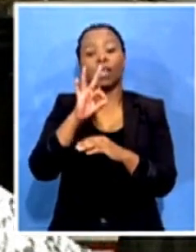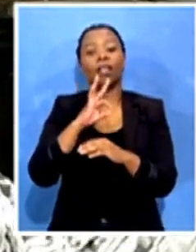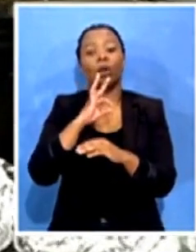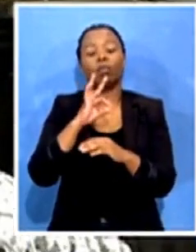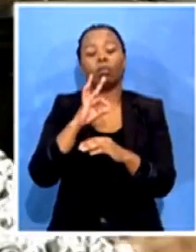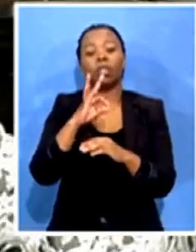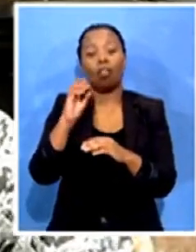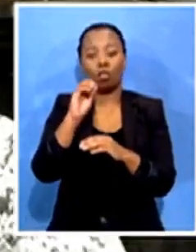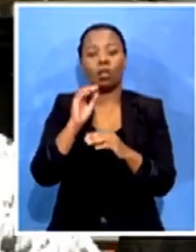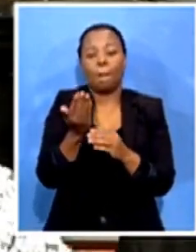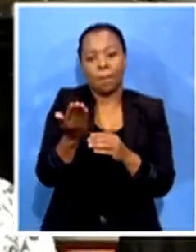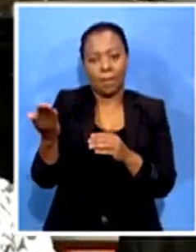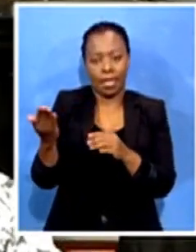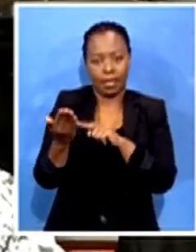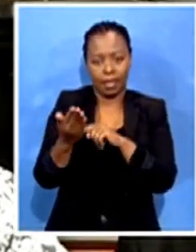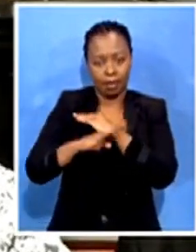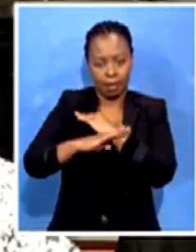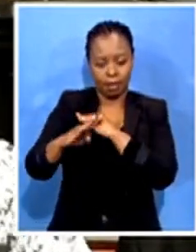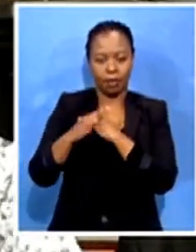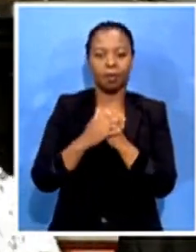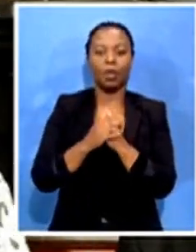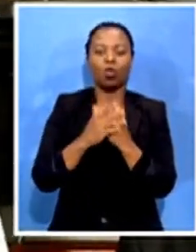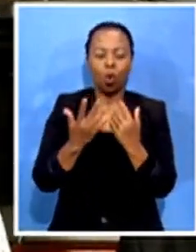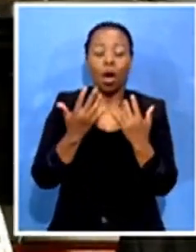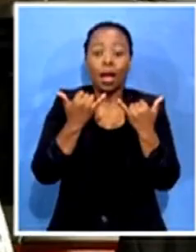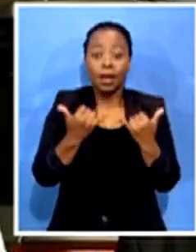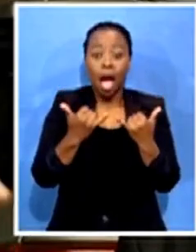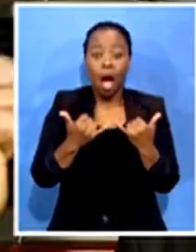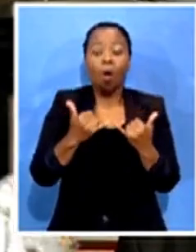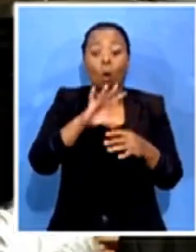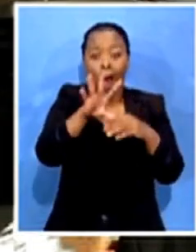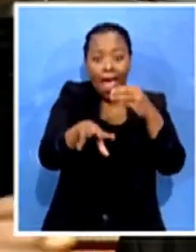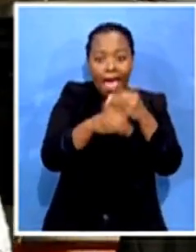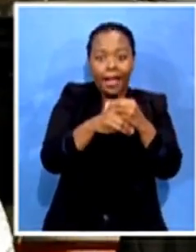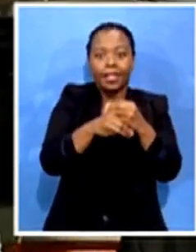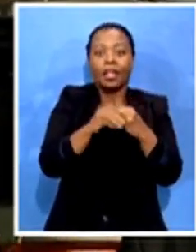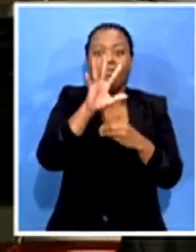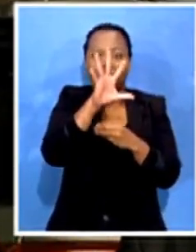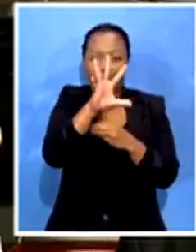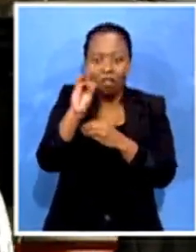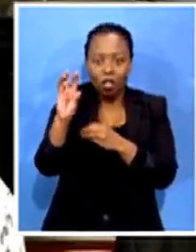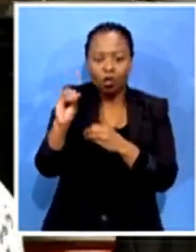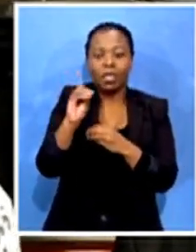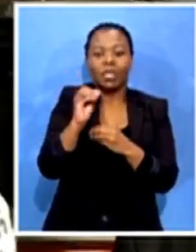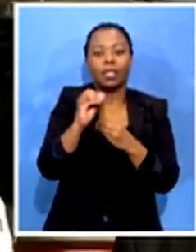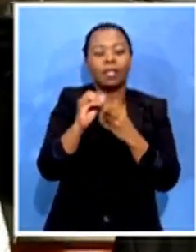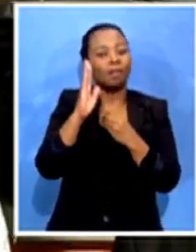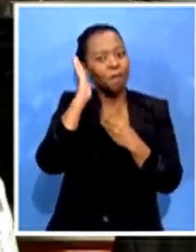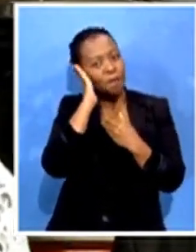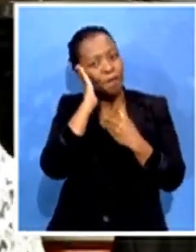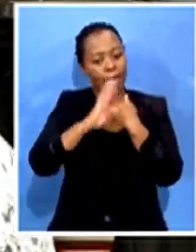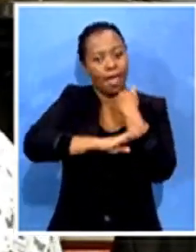we are able to add another 500 beds in Nasrec, which will have oxygen, because we